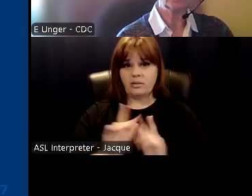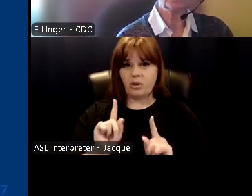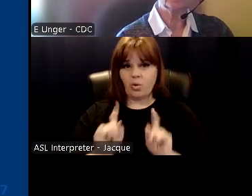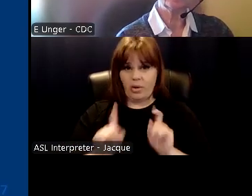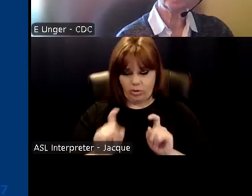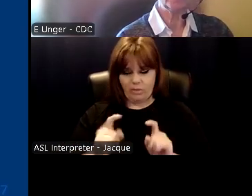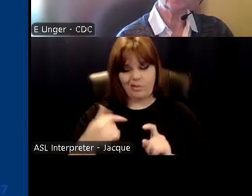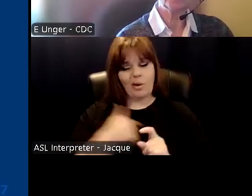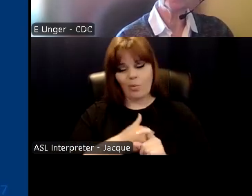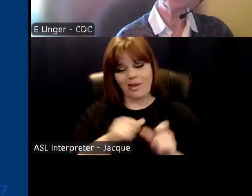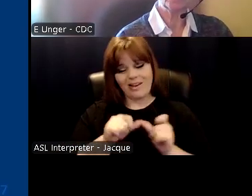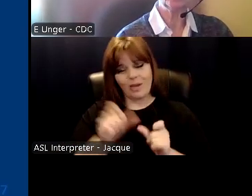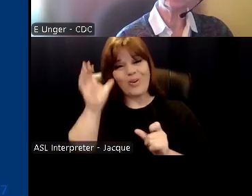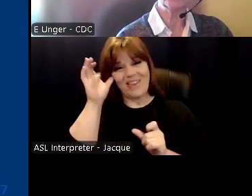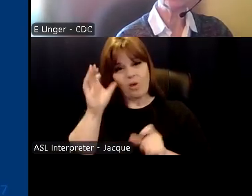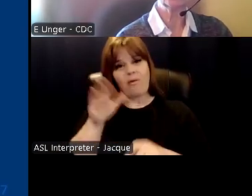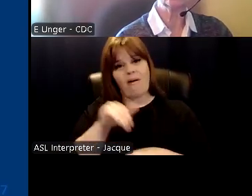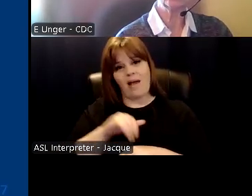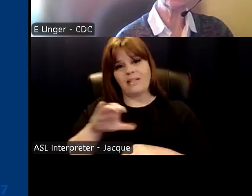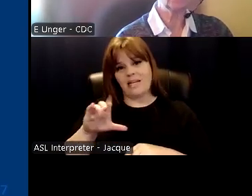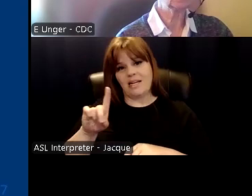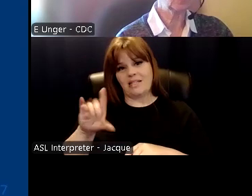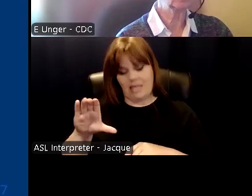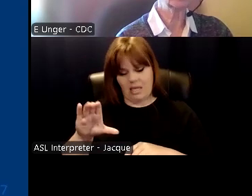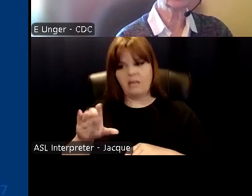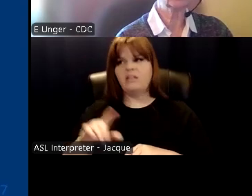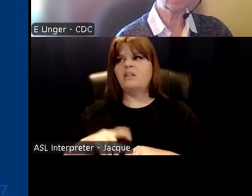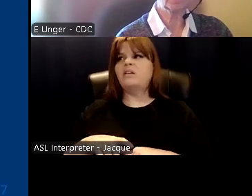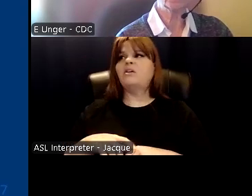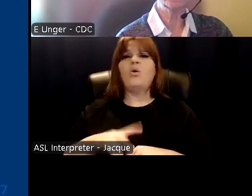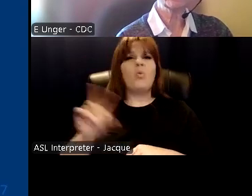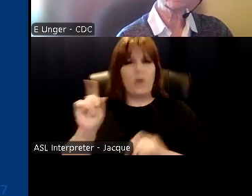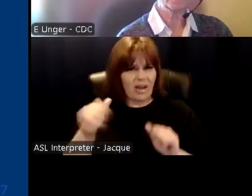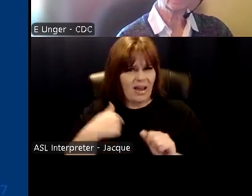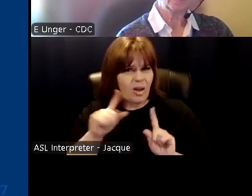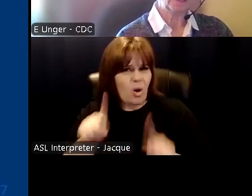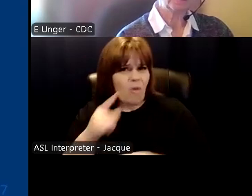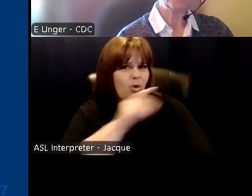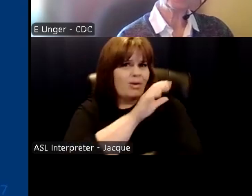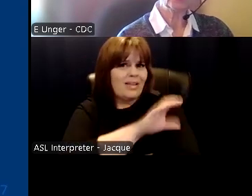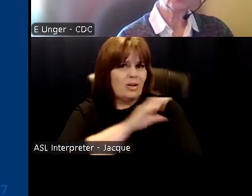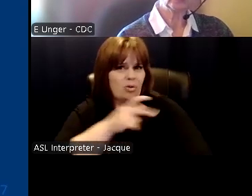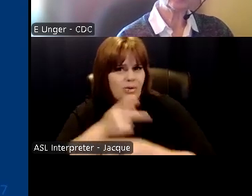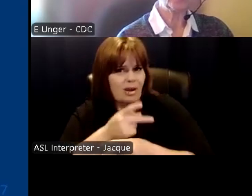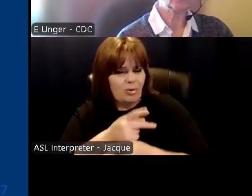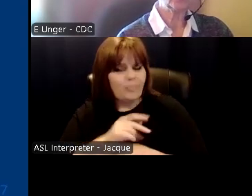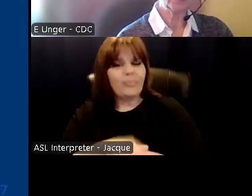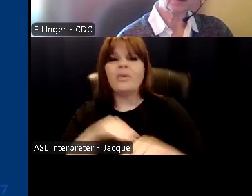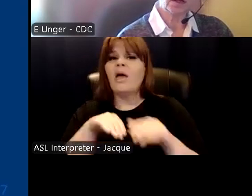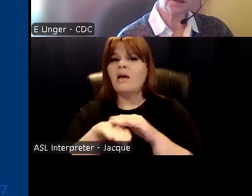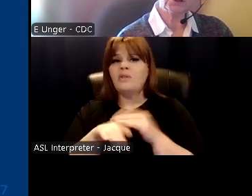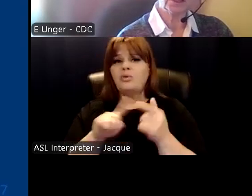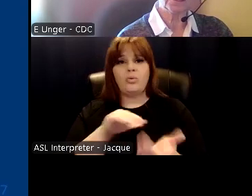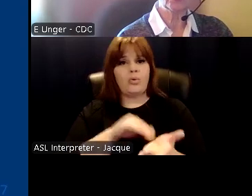at CDC by patients with ME/CFS is where they can go for clinical care. Access to healthcare providers